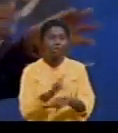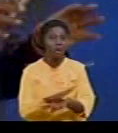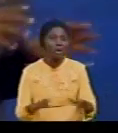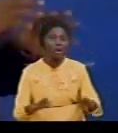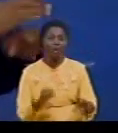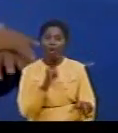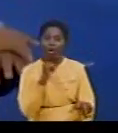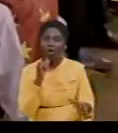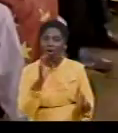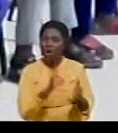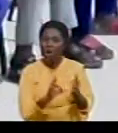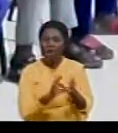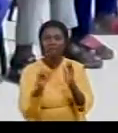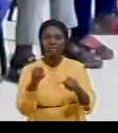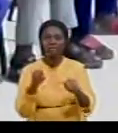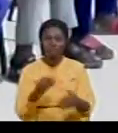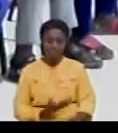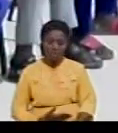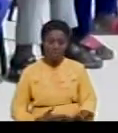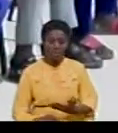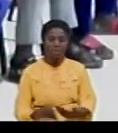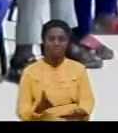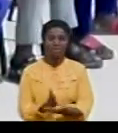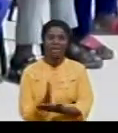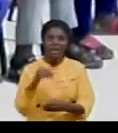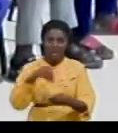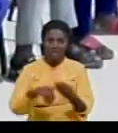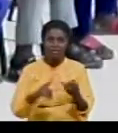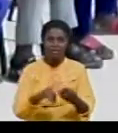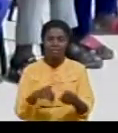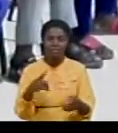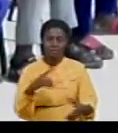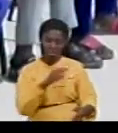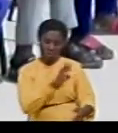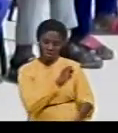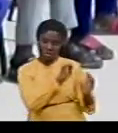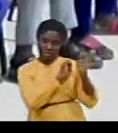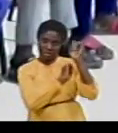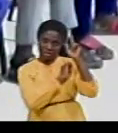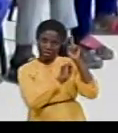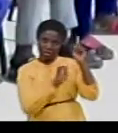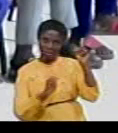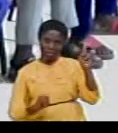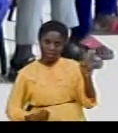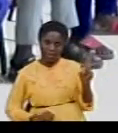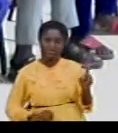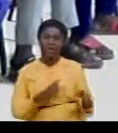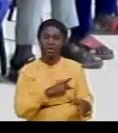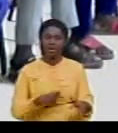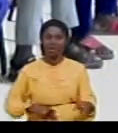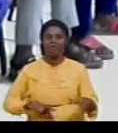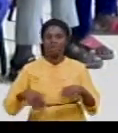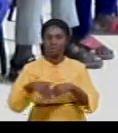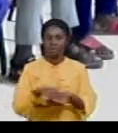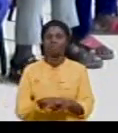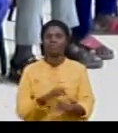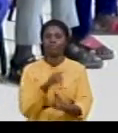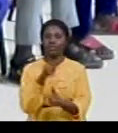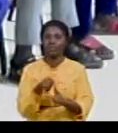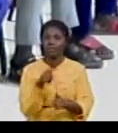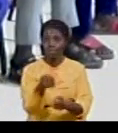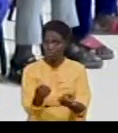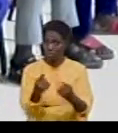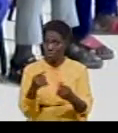in Emmanuel's kingdom. When you come in, and you can come in at any stage, you can come